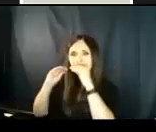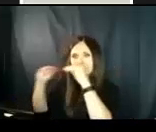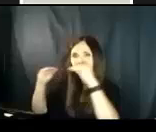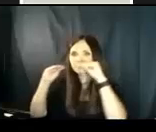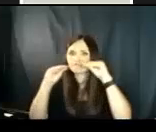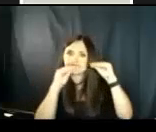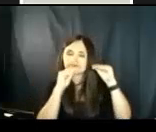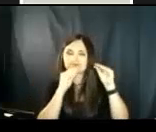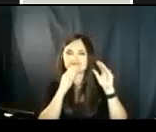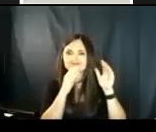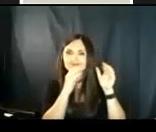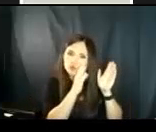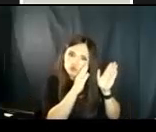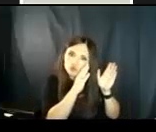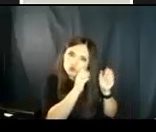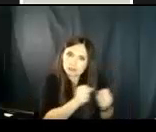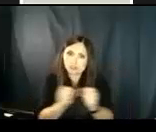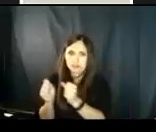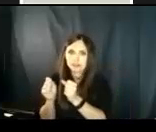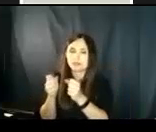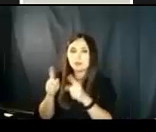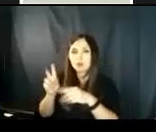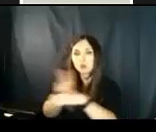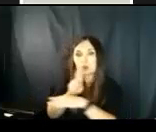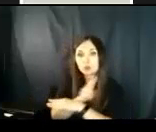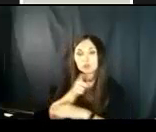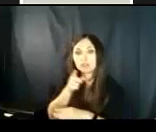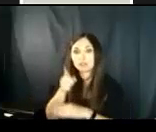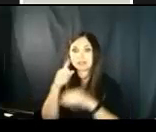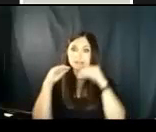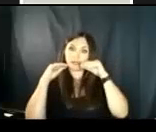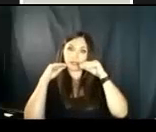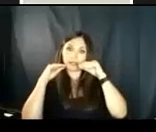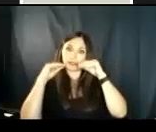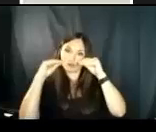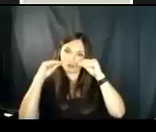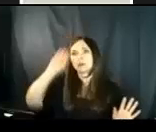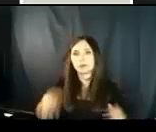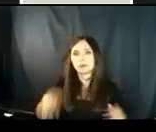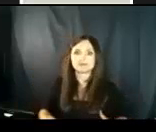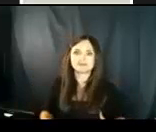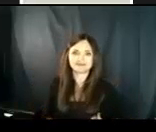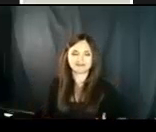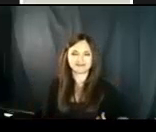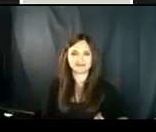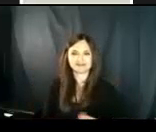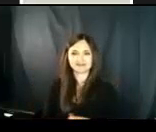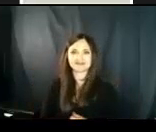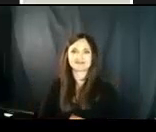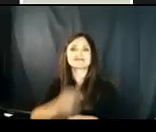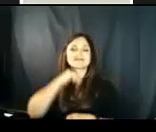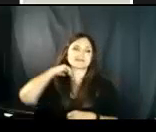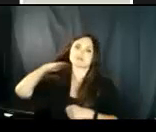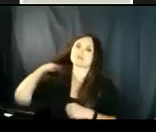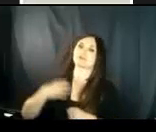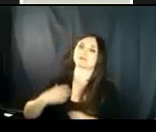instructional strategies when you are using these instructional elements the right way. So one of the things, and we mentioned